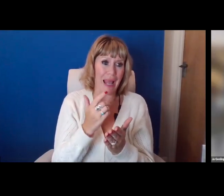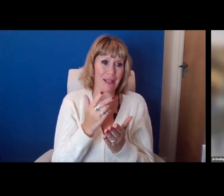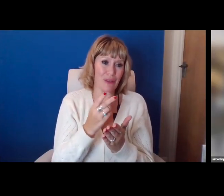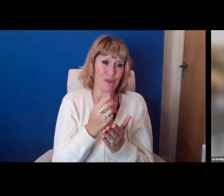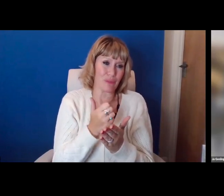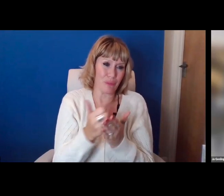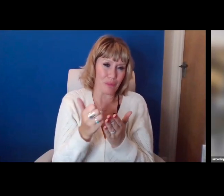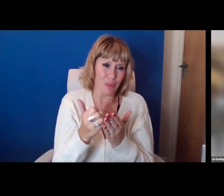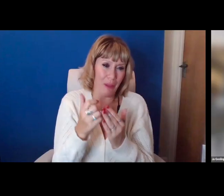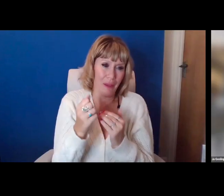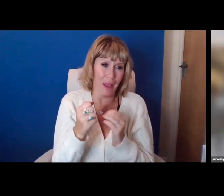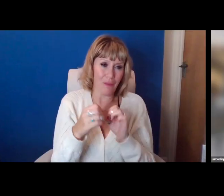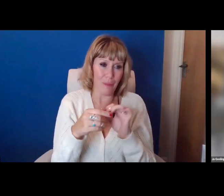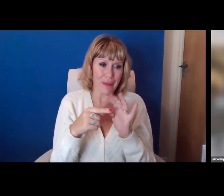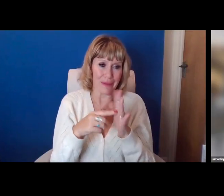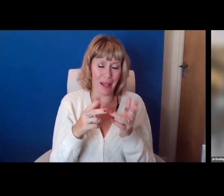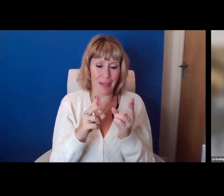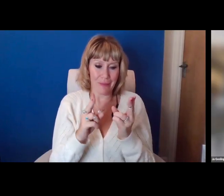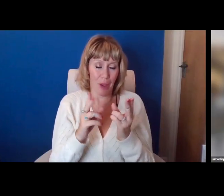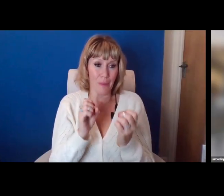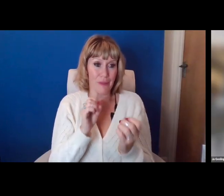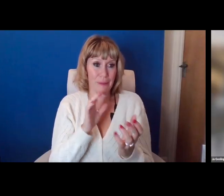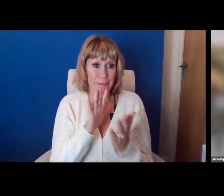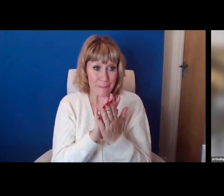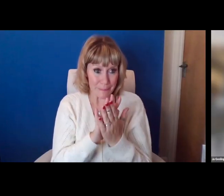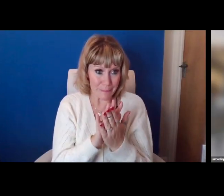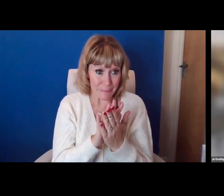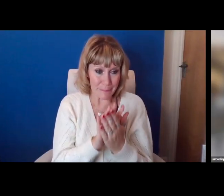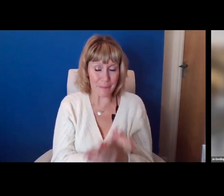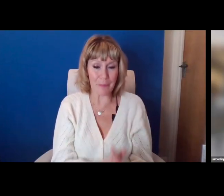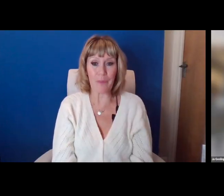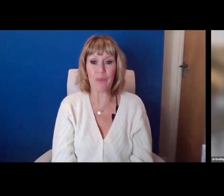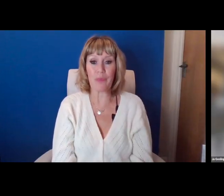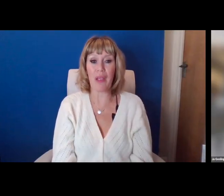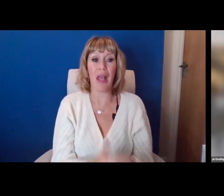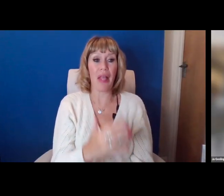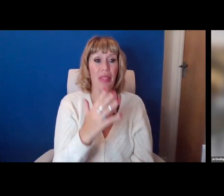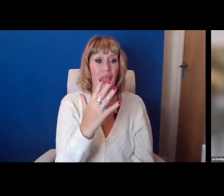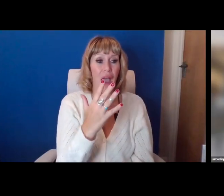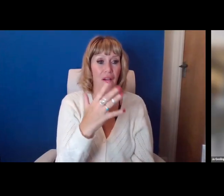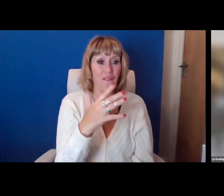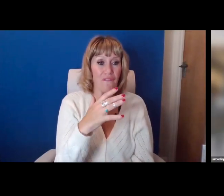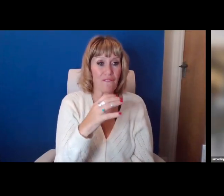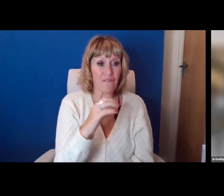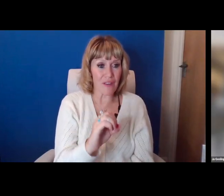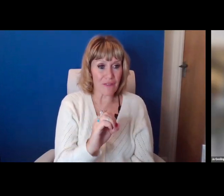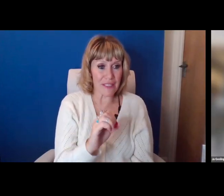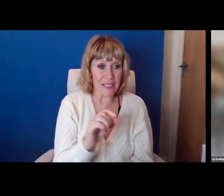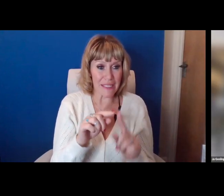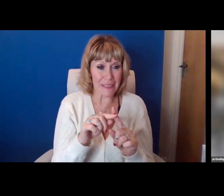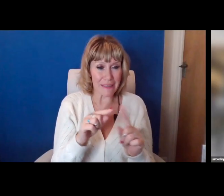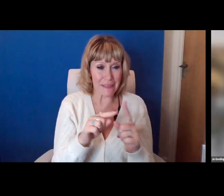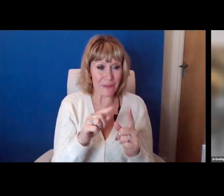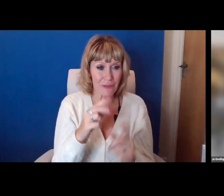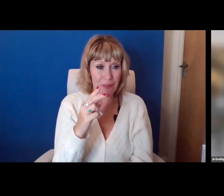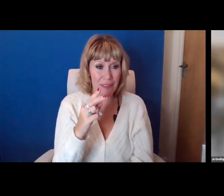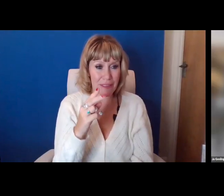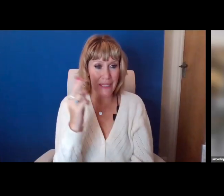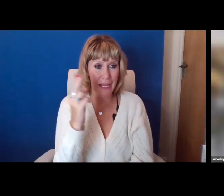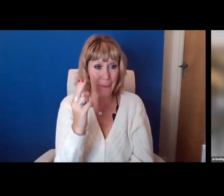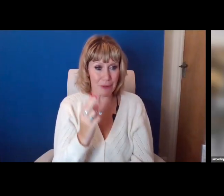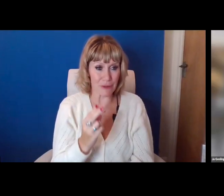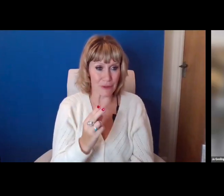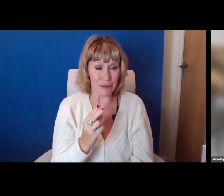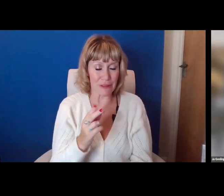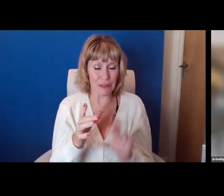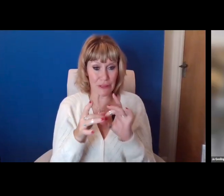to everyone. There are 50 images in the exhibition from artists at every stage in their